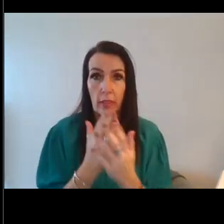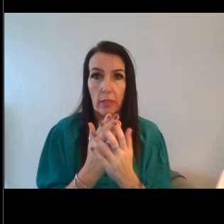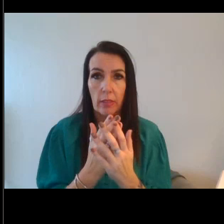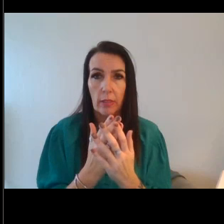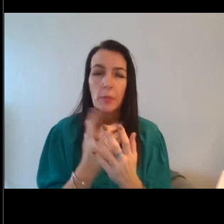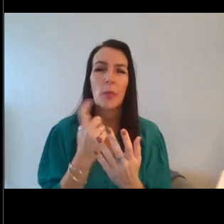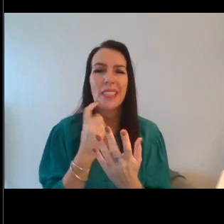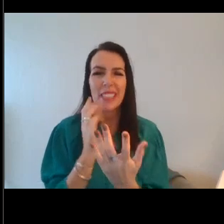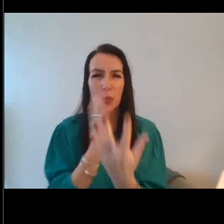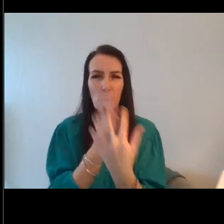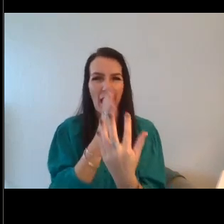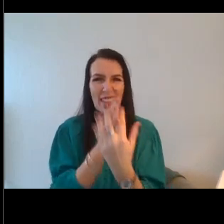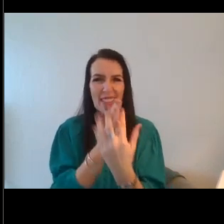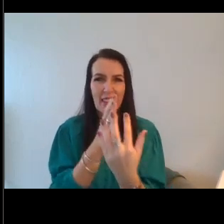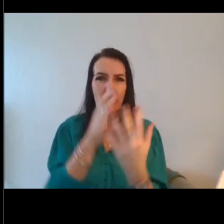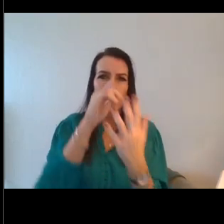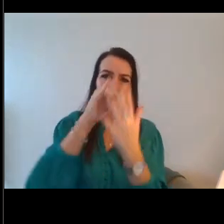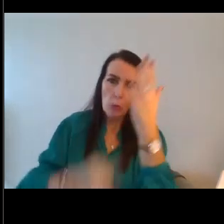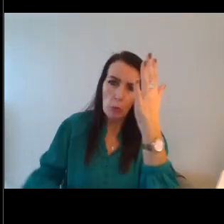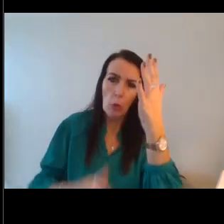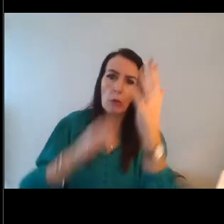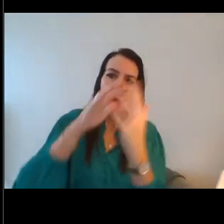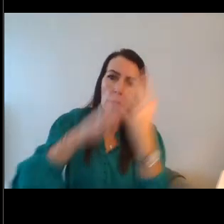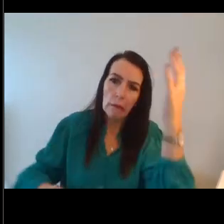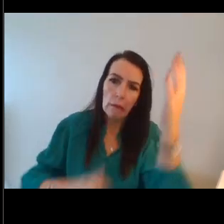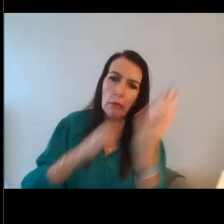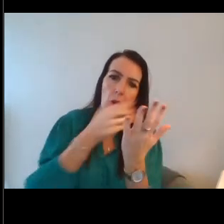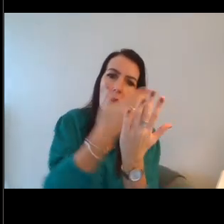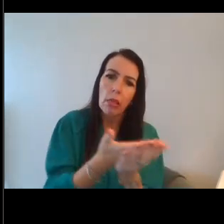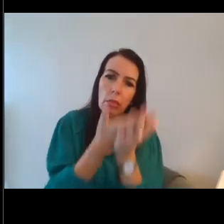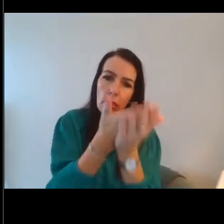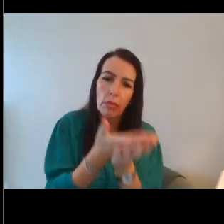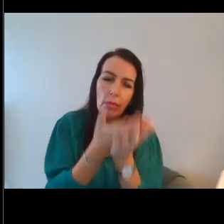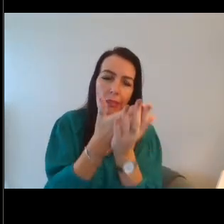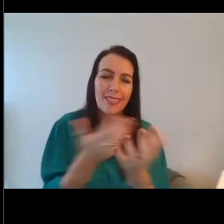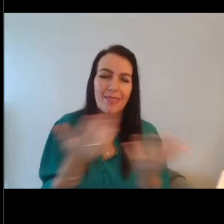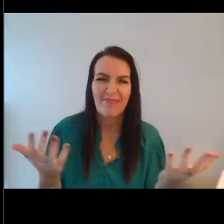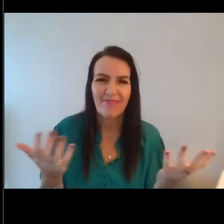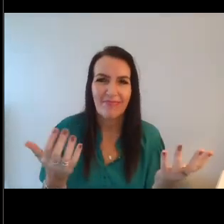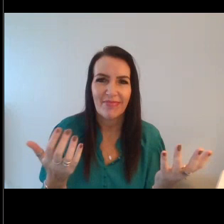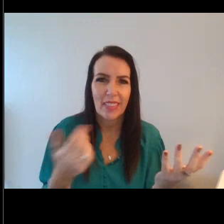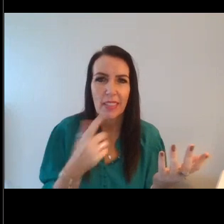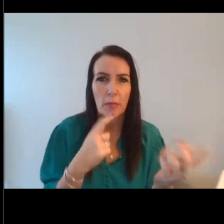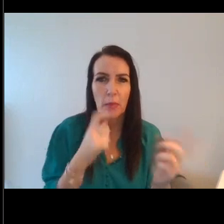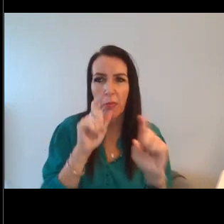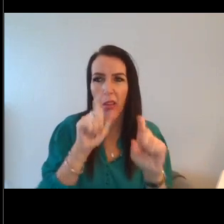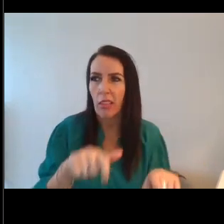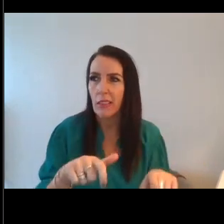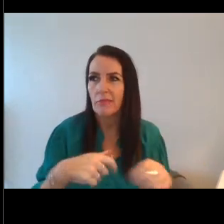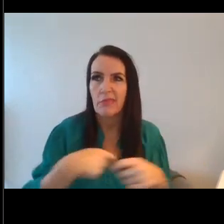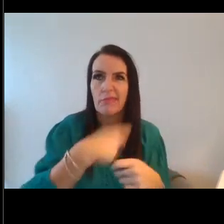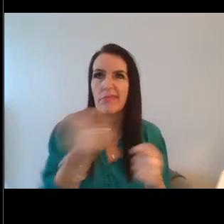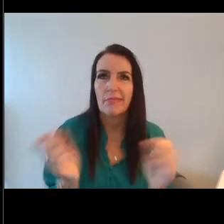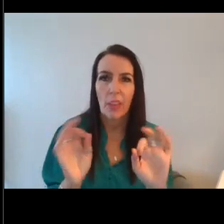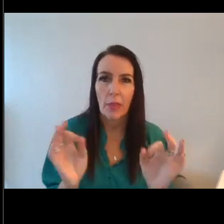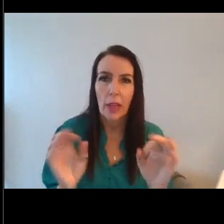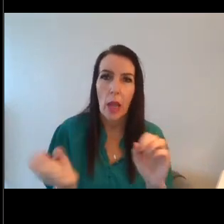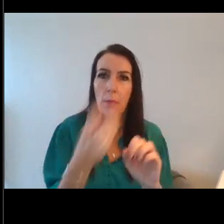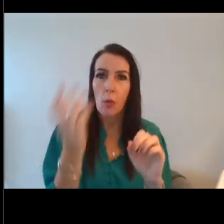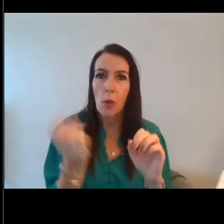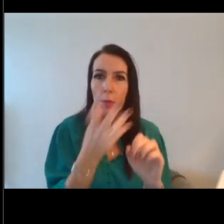accessible than kind of a dense report that sits on someone's desktop somewhere and doesn't necessarily make the rounds. By having it in an accessible PowerPoint with charts